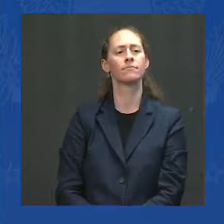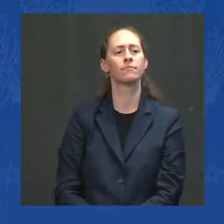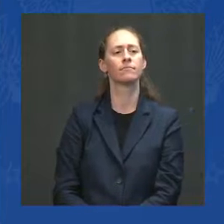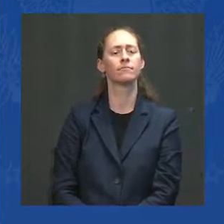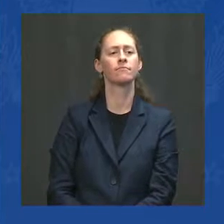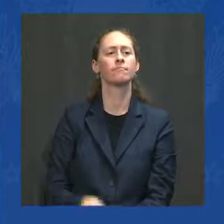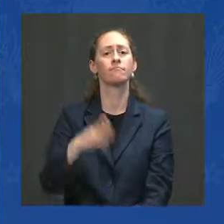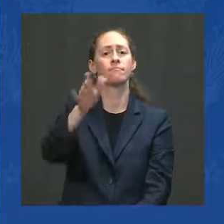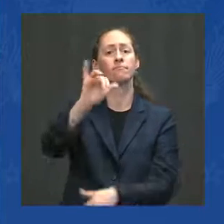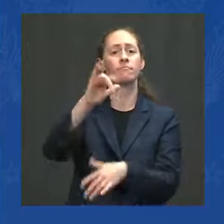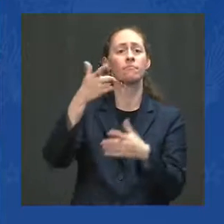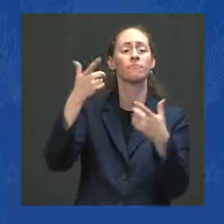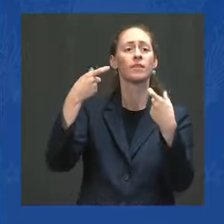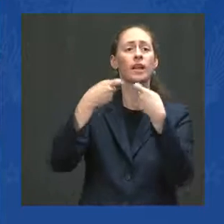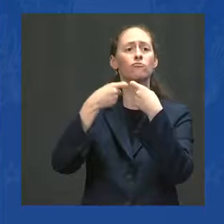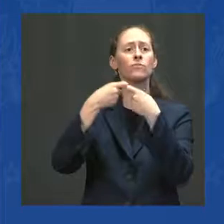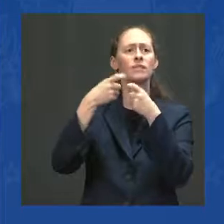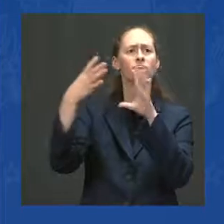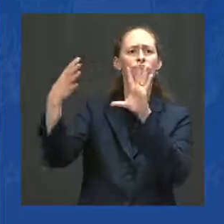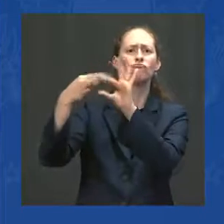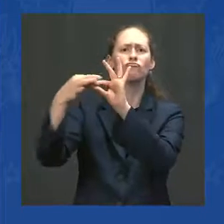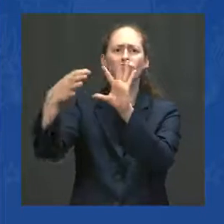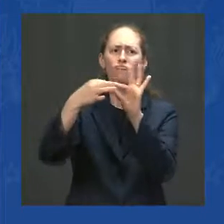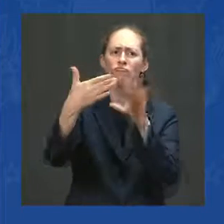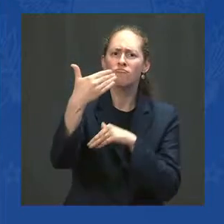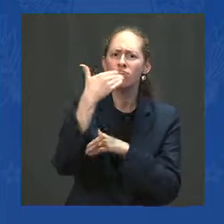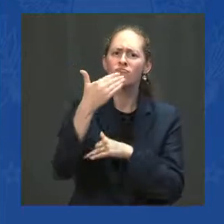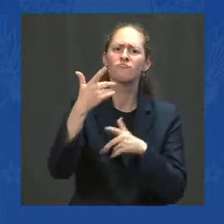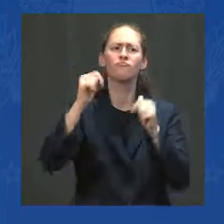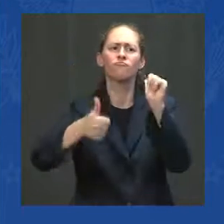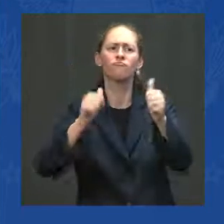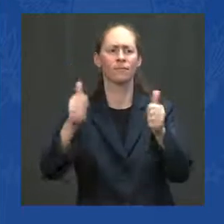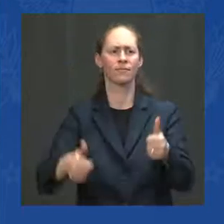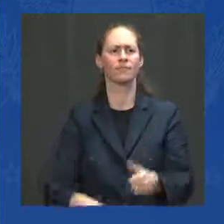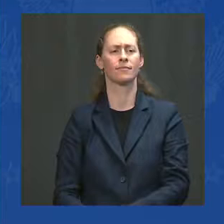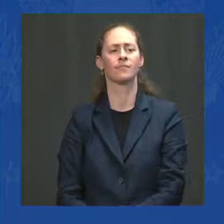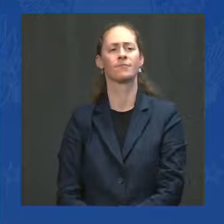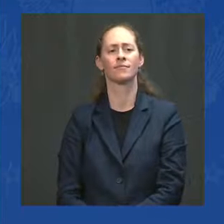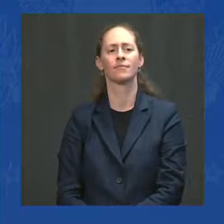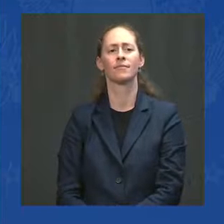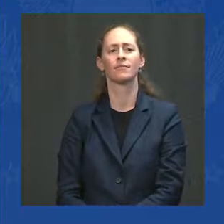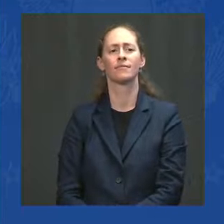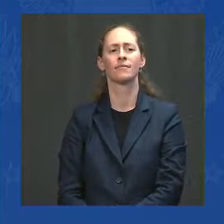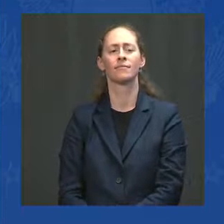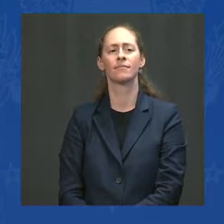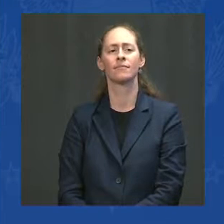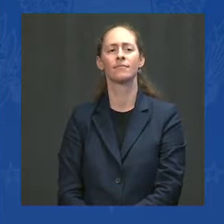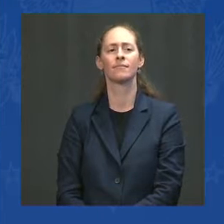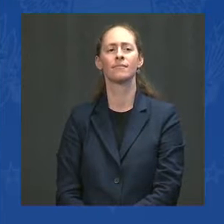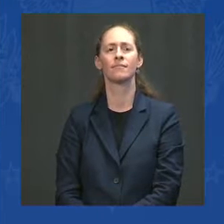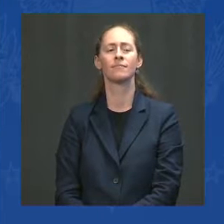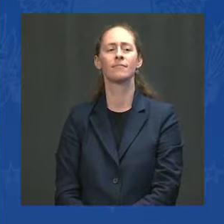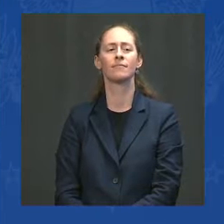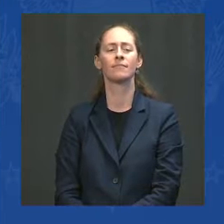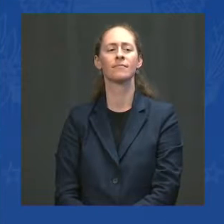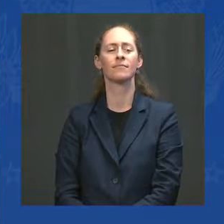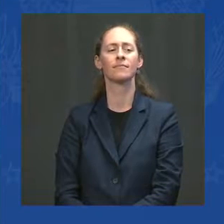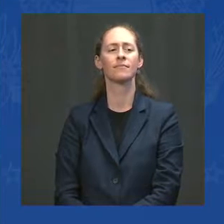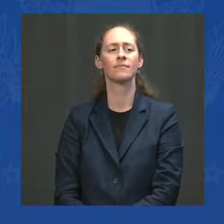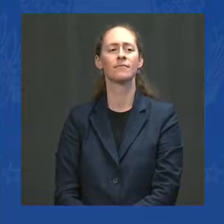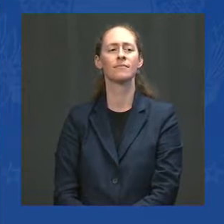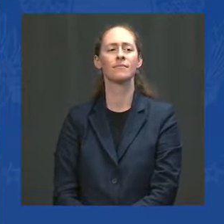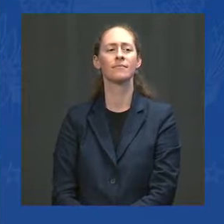time, and build toward a national fleet of electric school buses. And the way I see